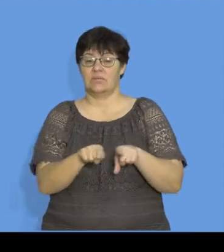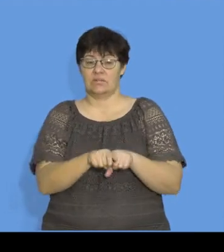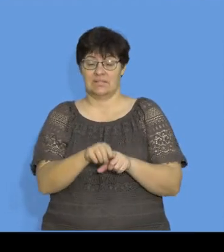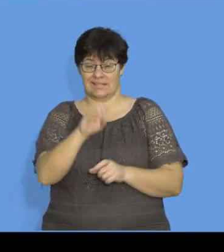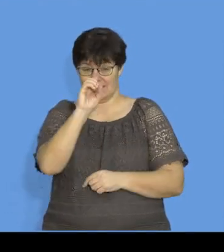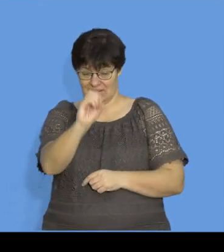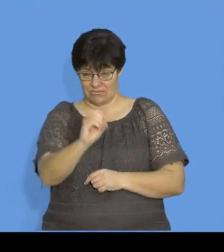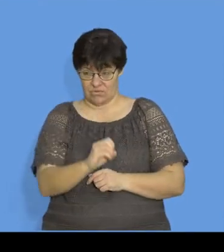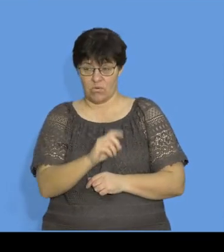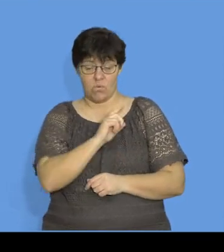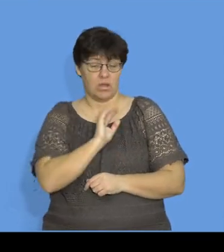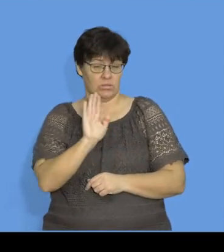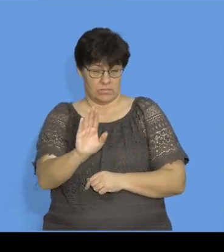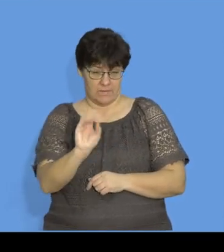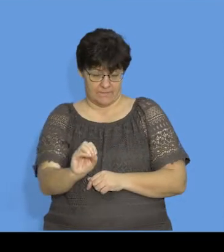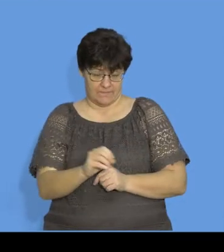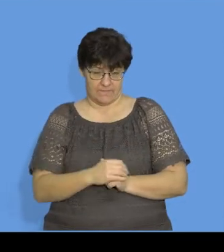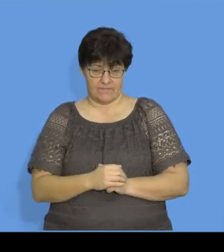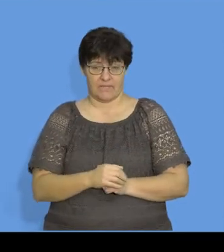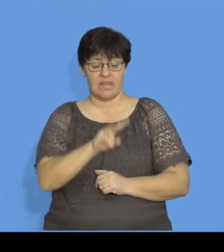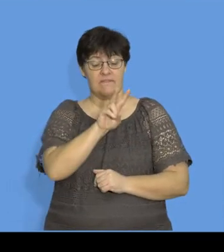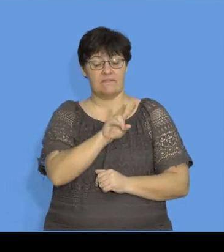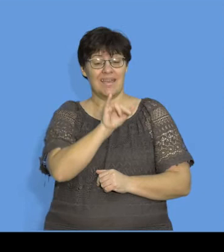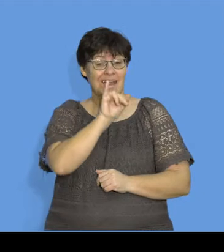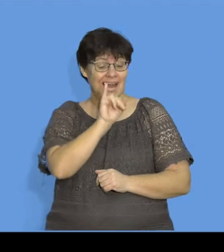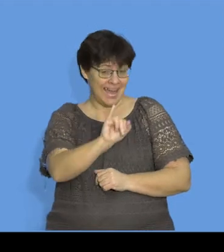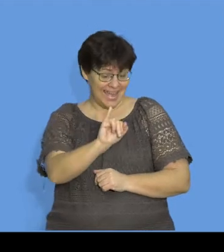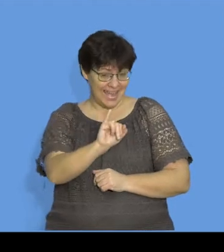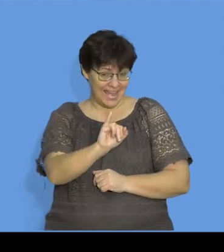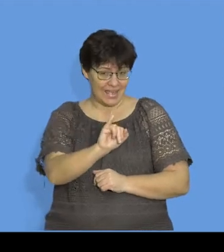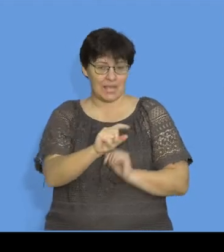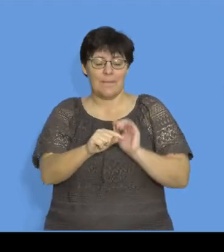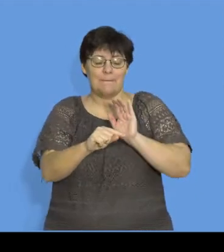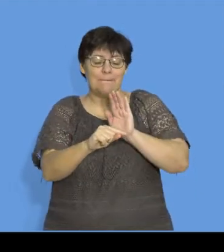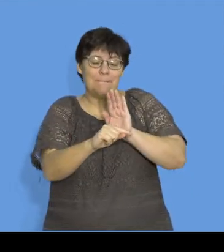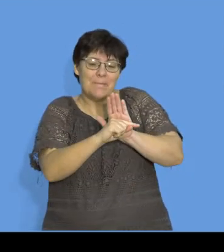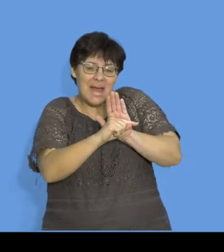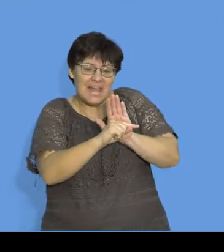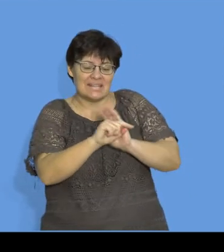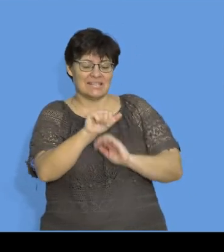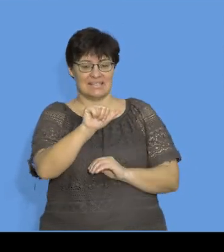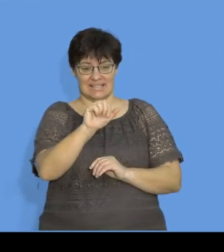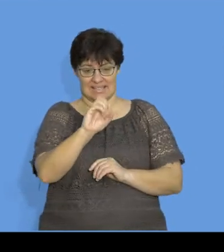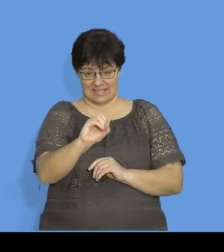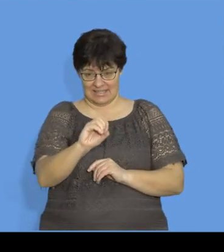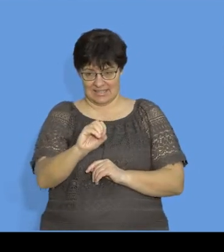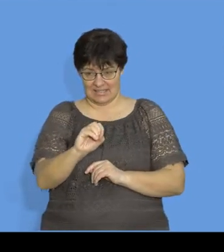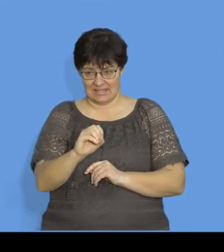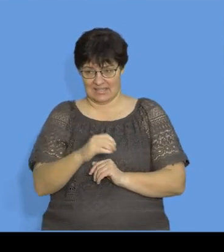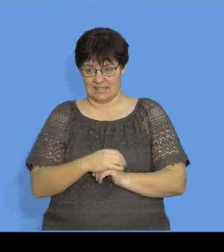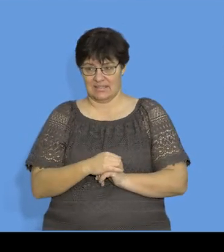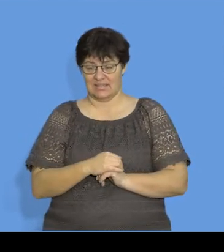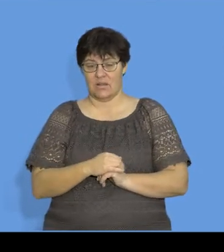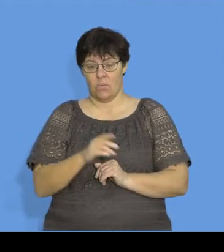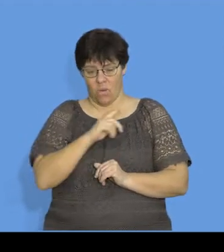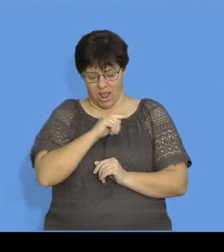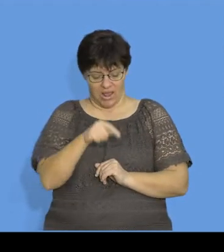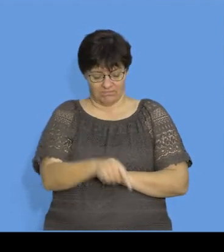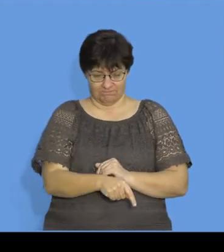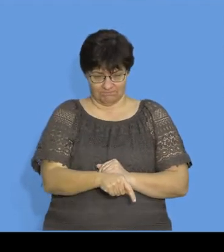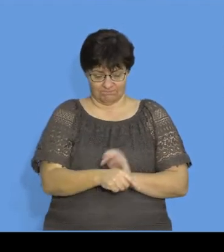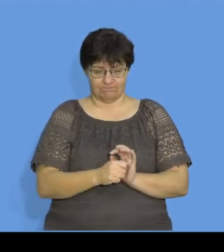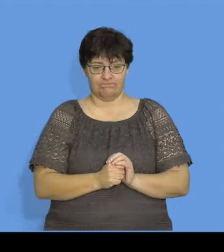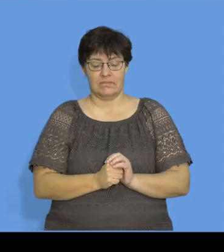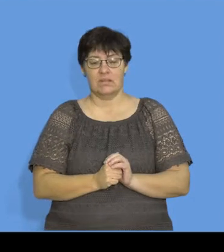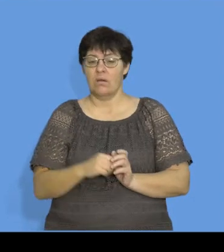it stopped. VI is minus 60 because it's over here.